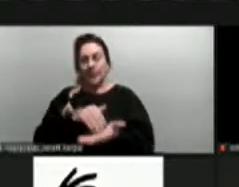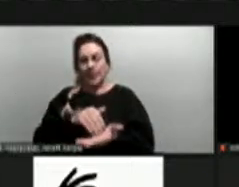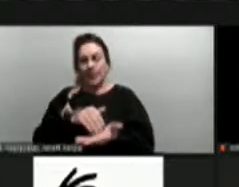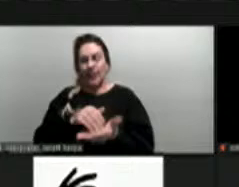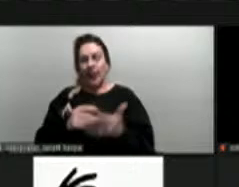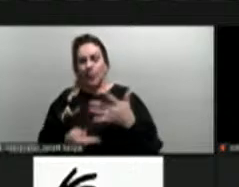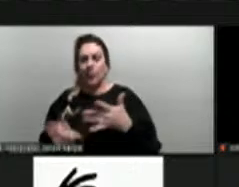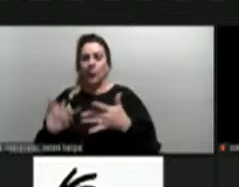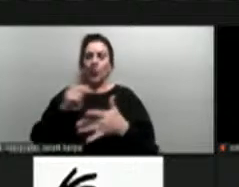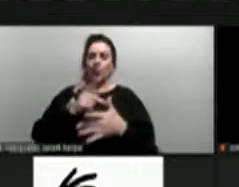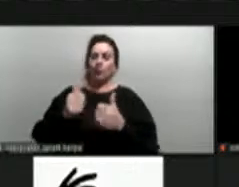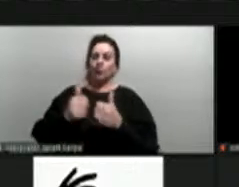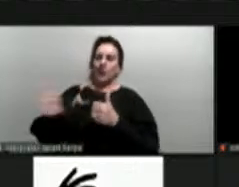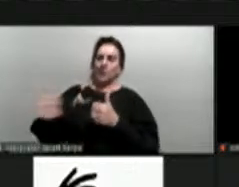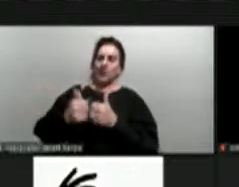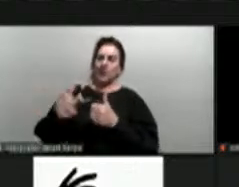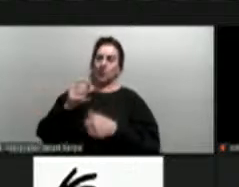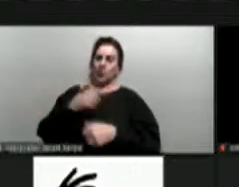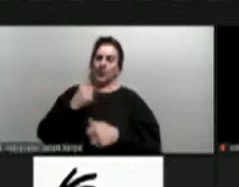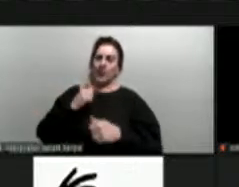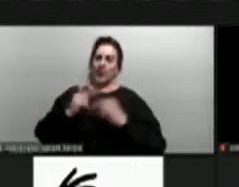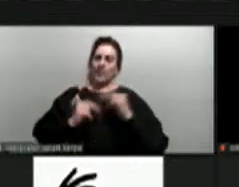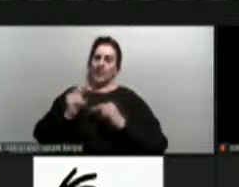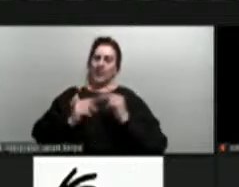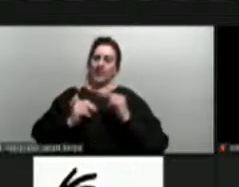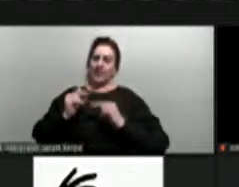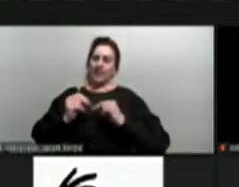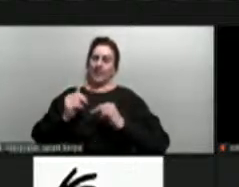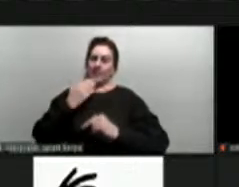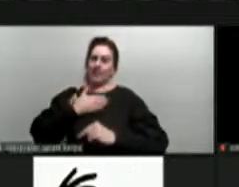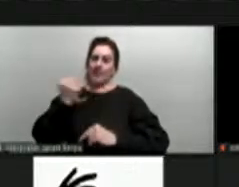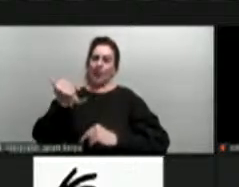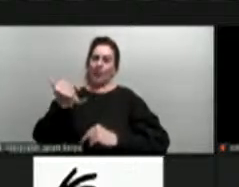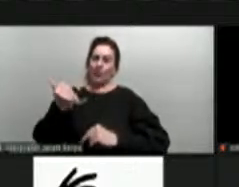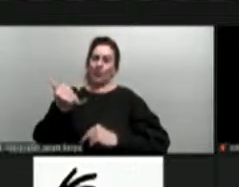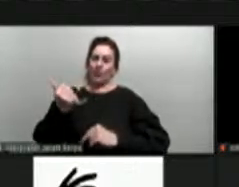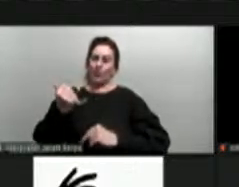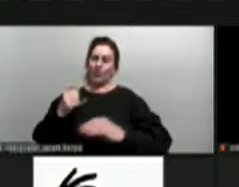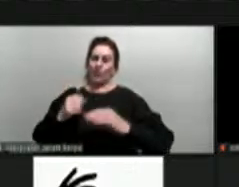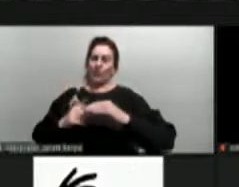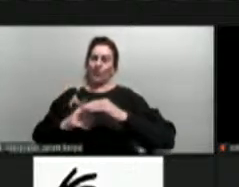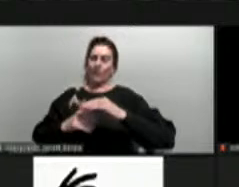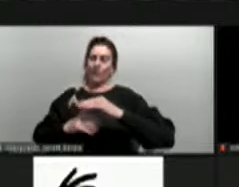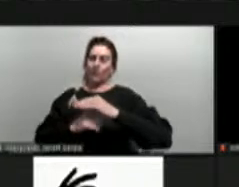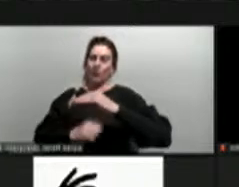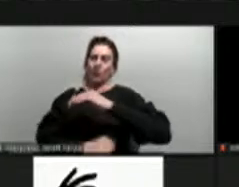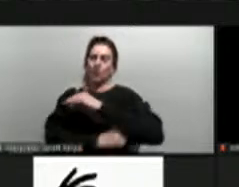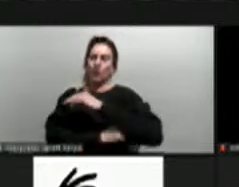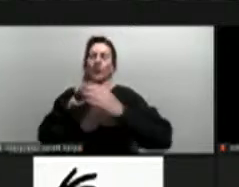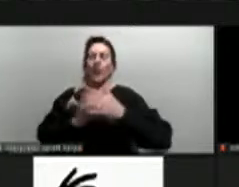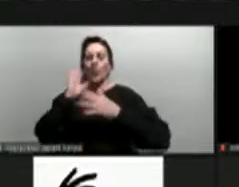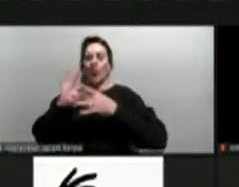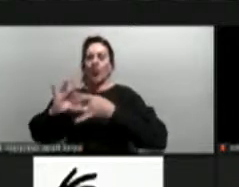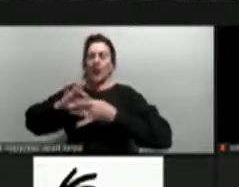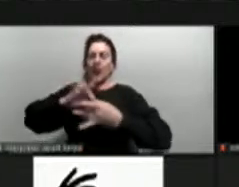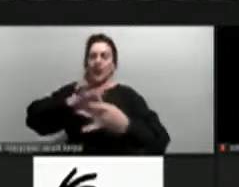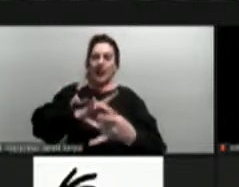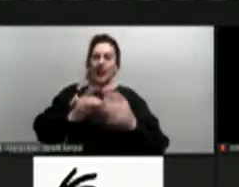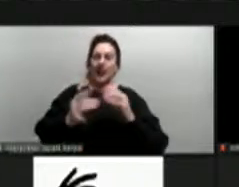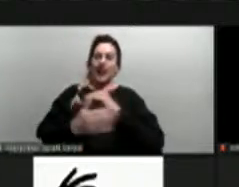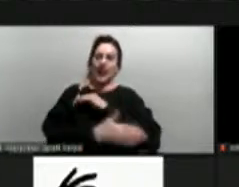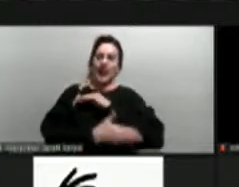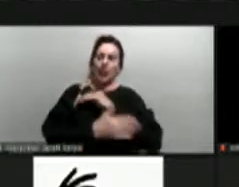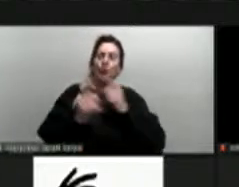prioritize transportation so that we can build an infrastructure that will connect the county to the city